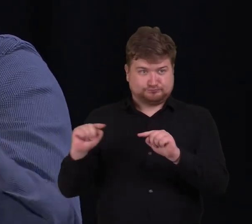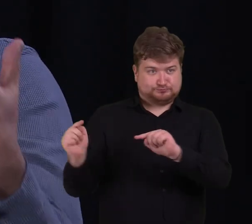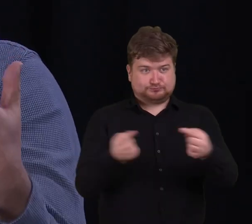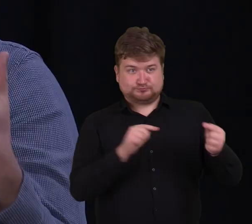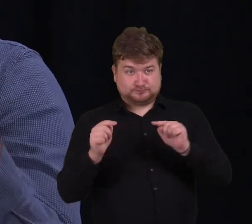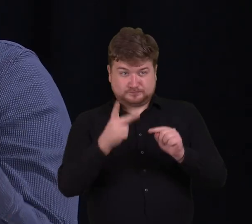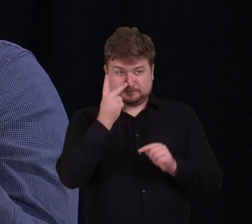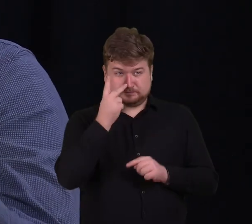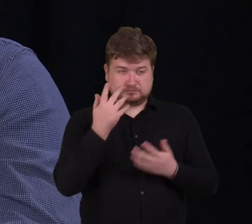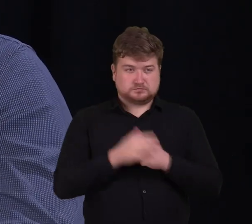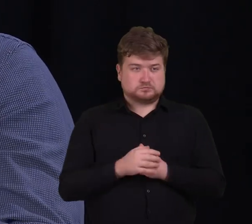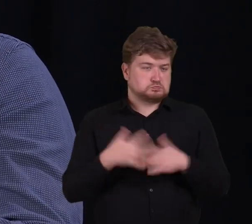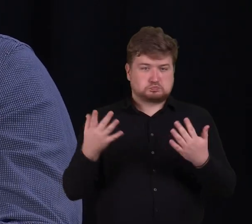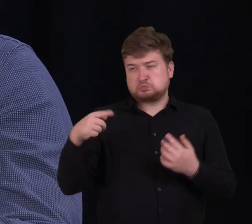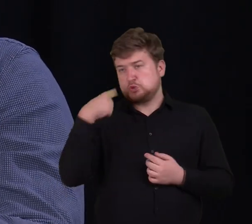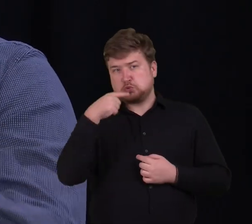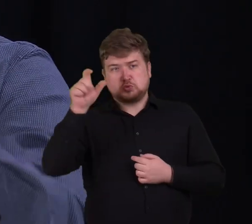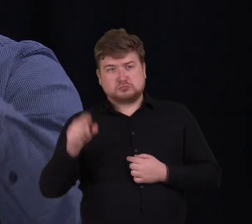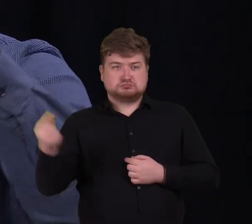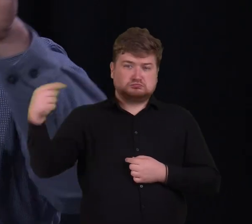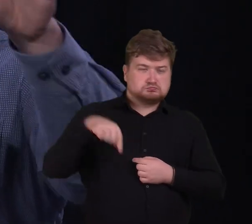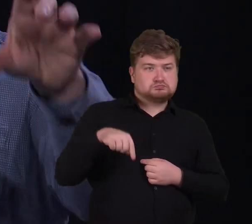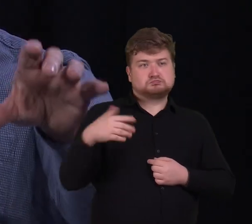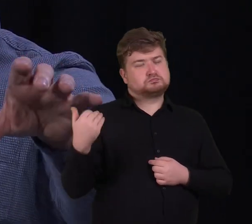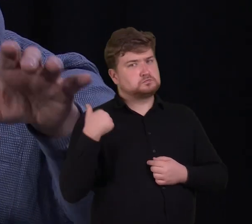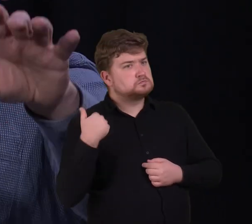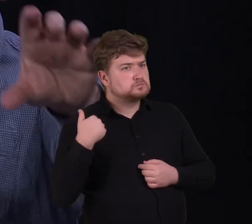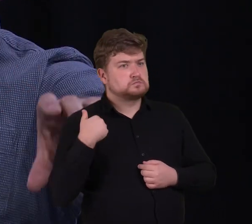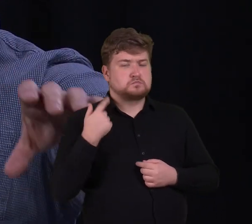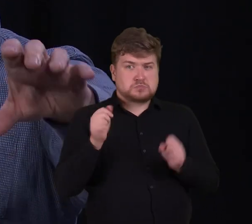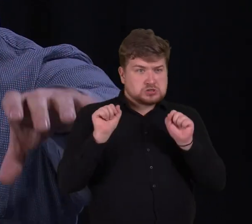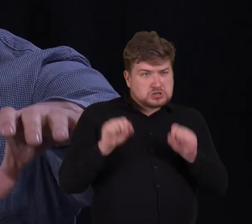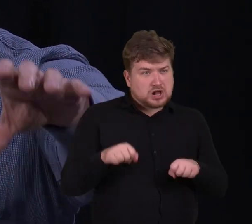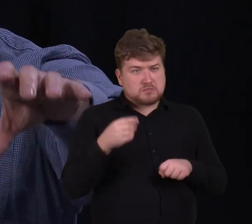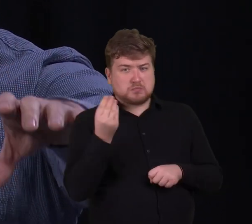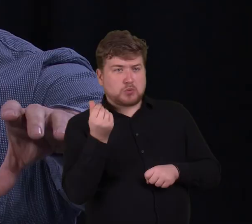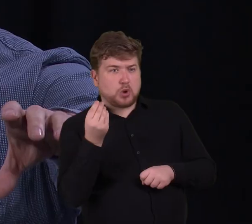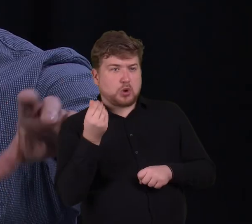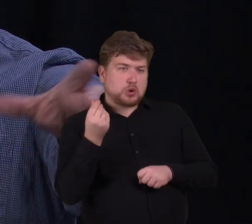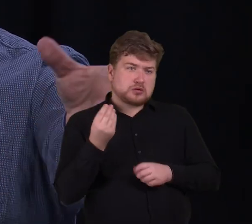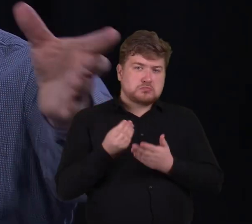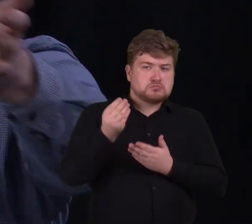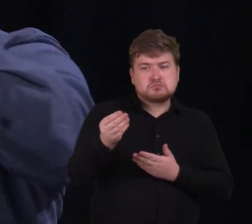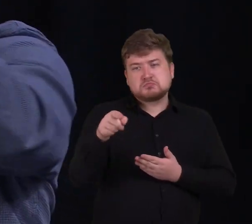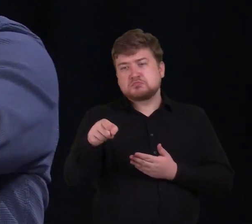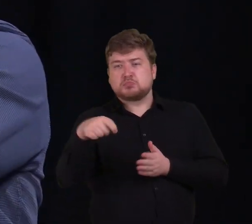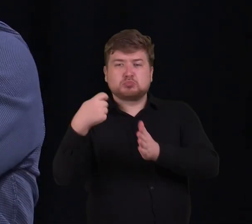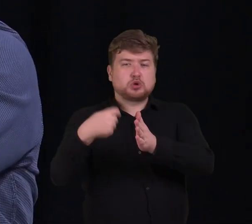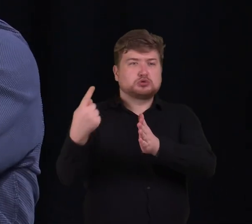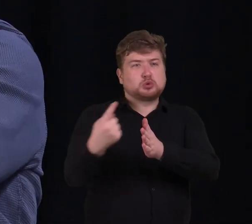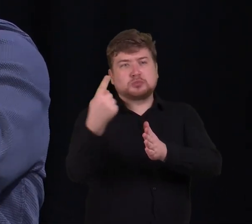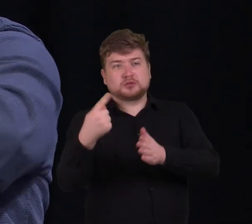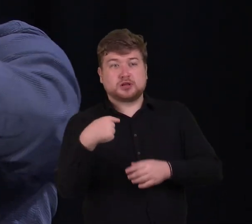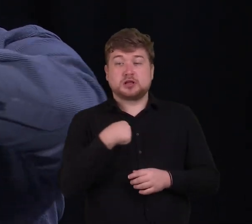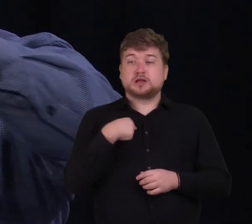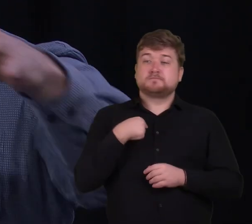strategy, what money, what project? We said, okay, if you are in the biggest town, you can get regional